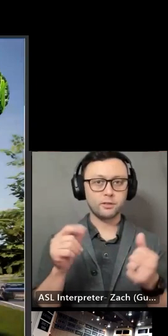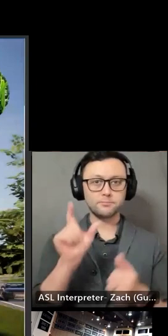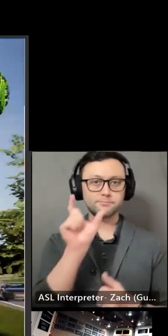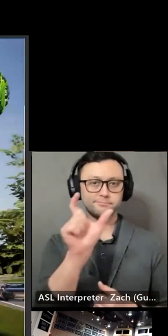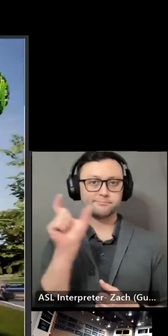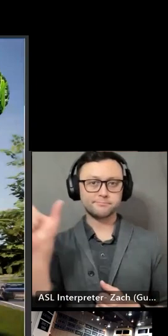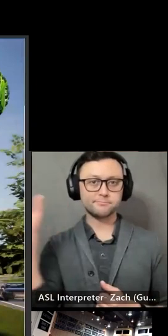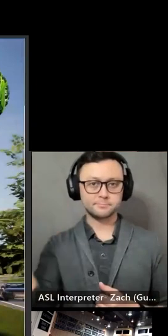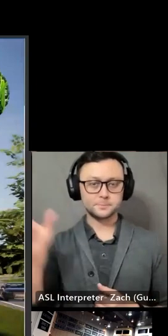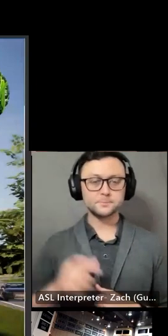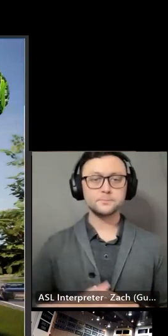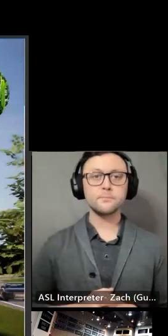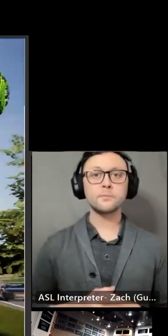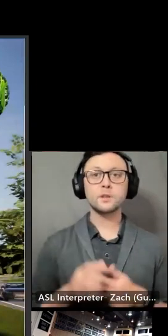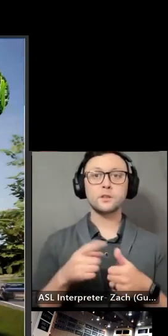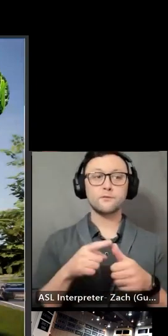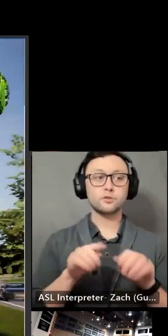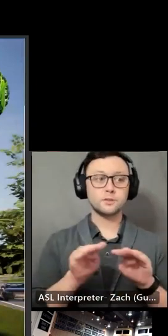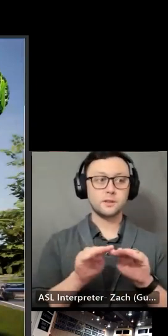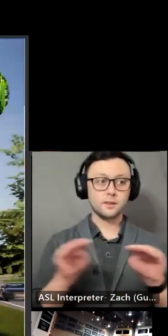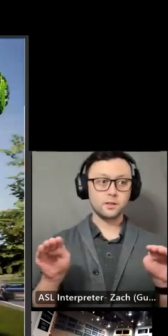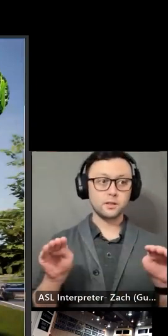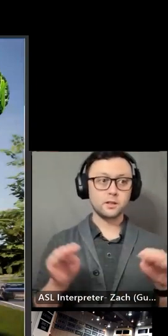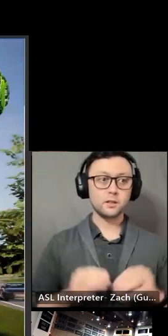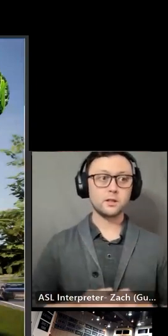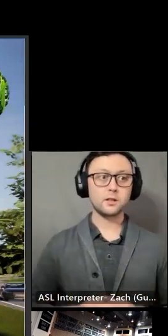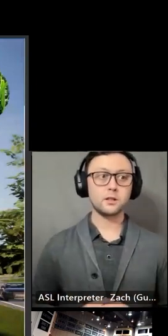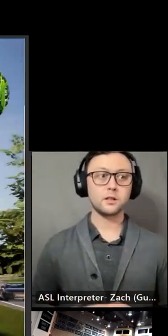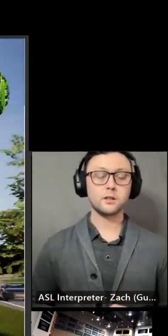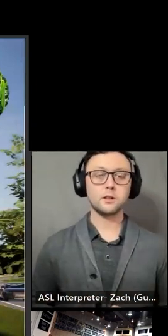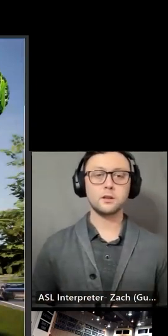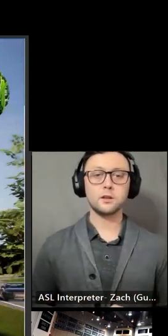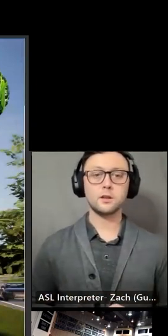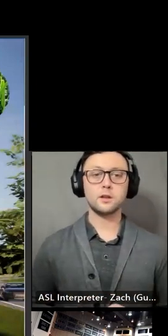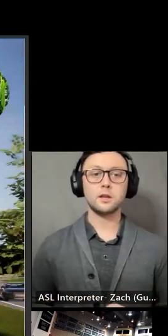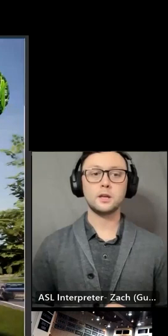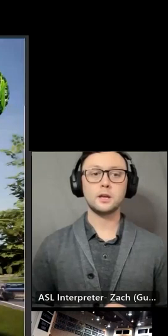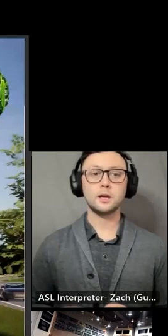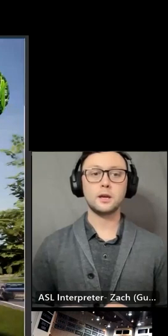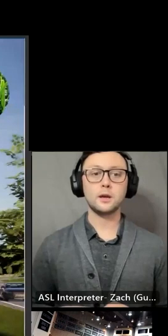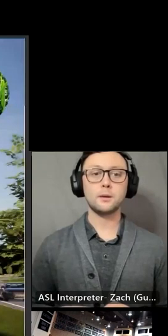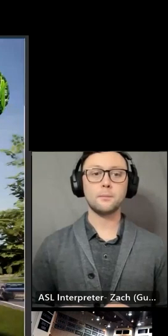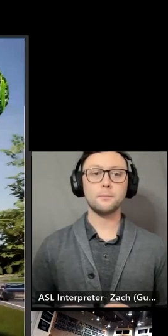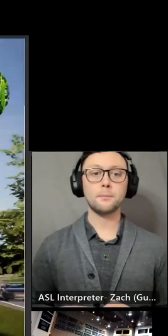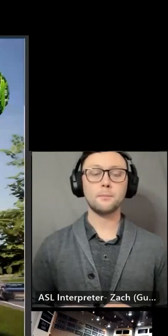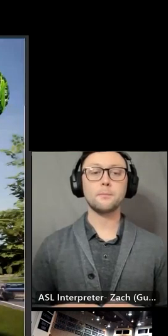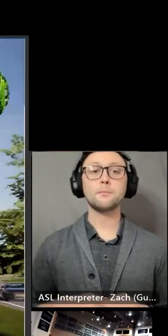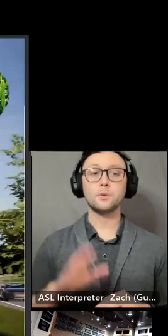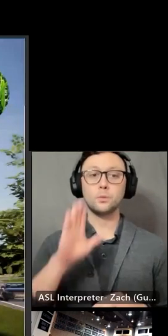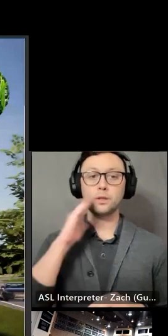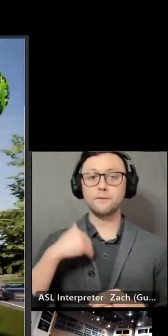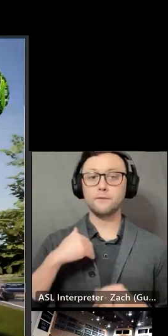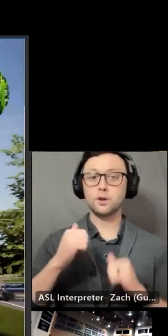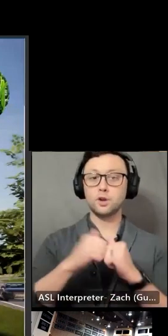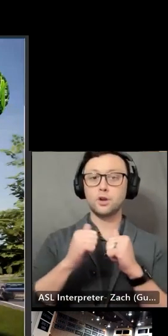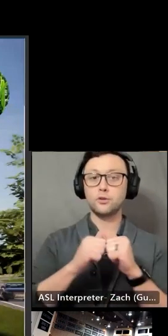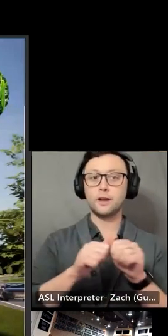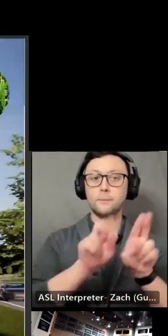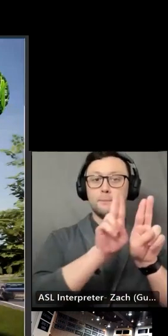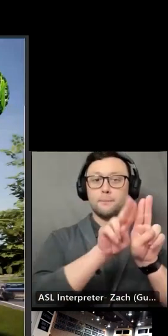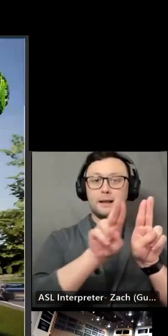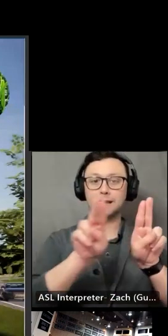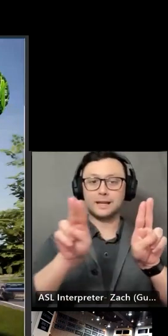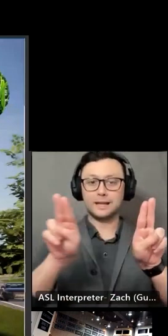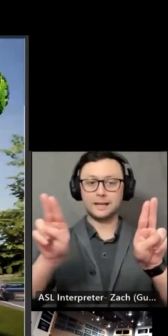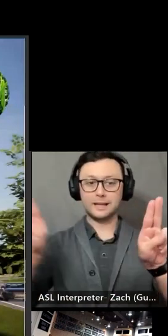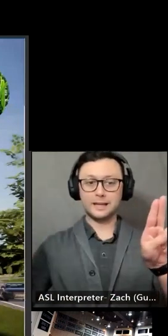had on the first level a significant amount of concrete paneling. We're proposing that we could use instead a gray brick, and